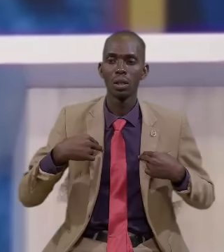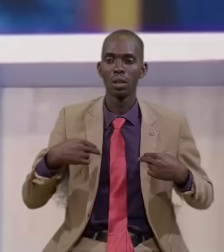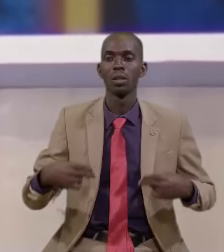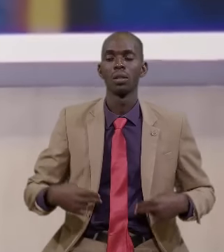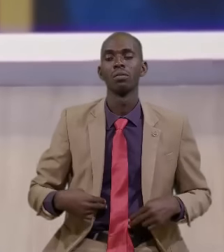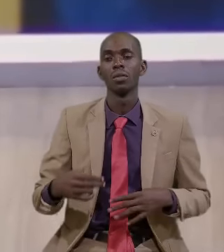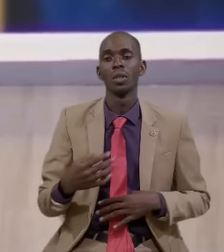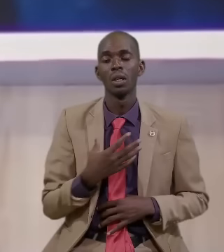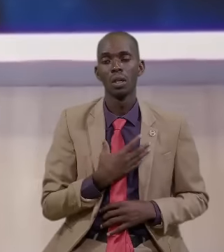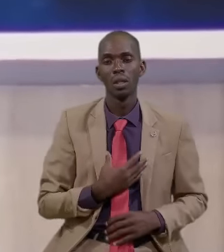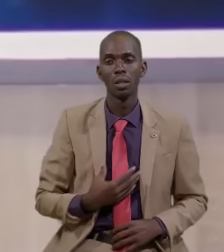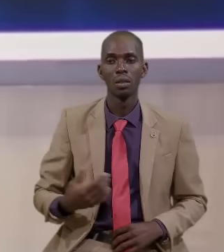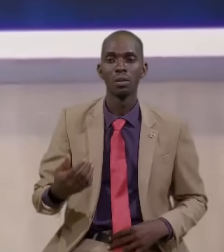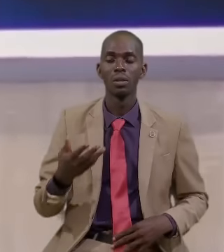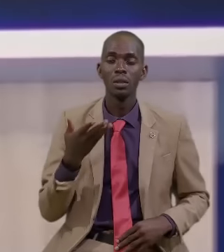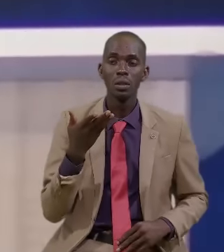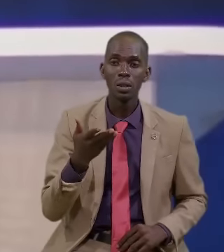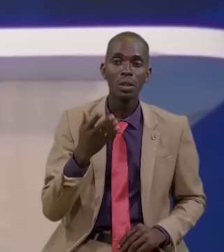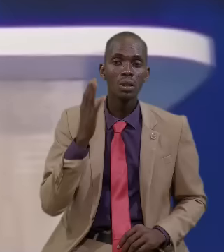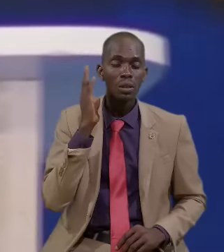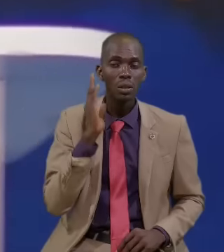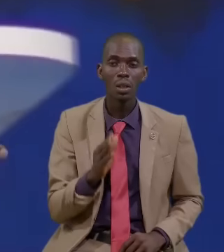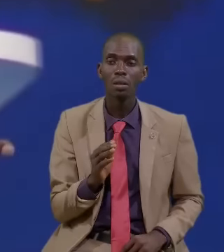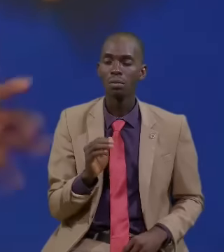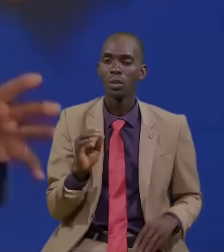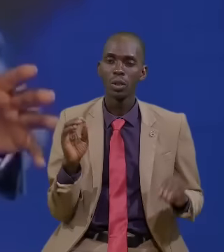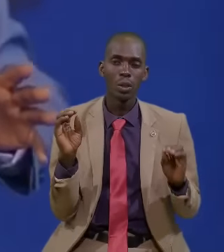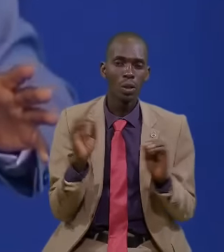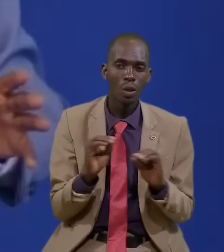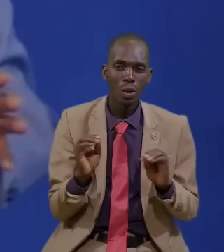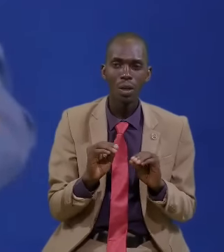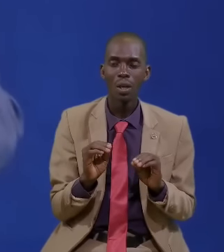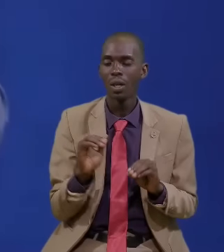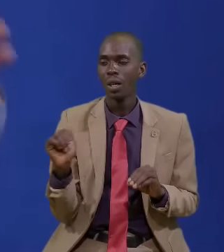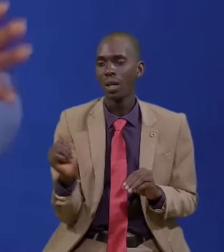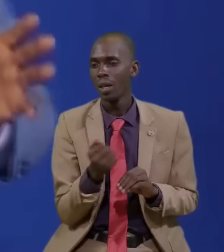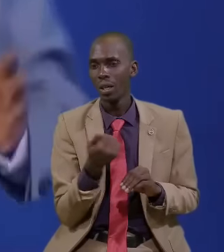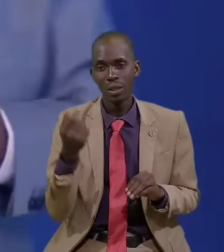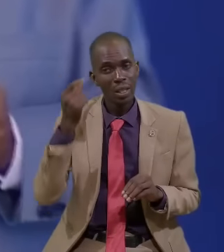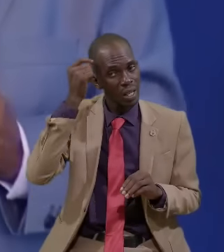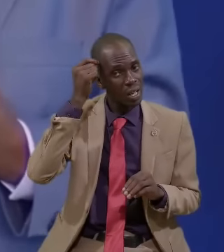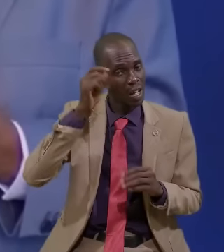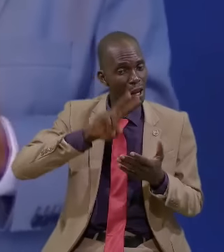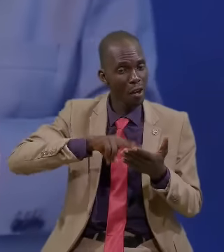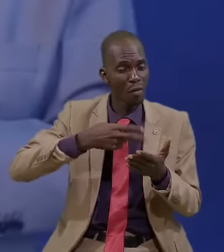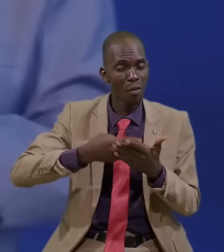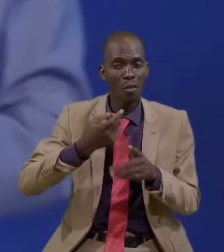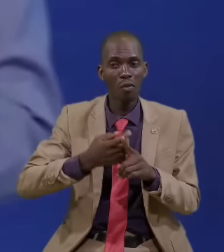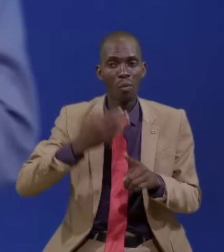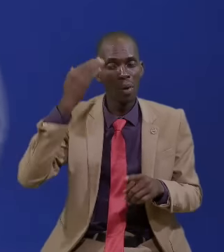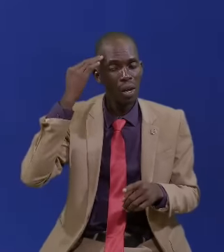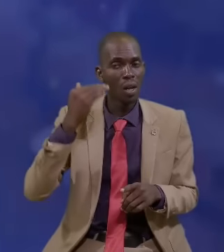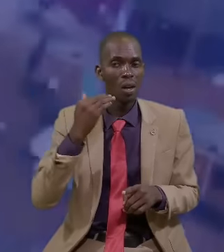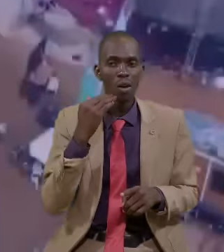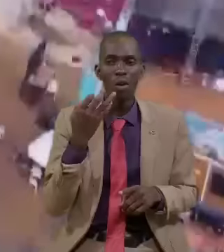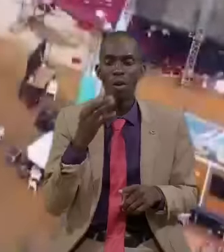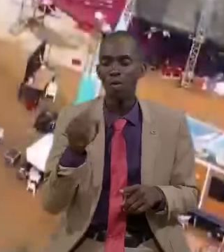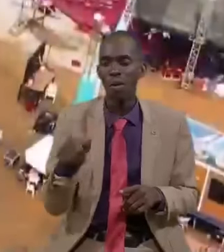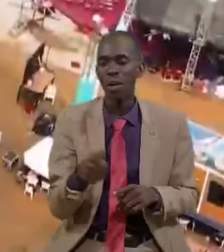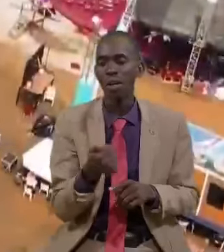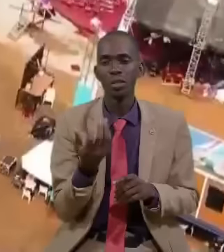there shall not any hair fall from the head of any of